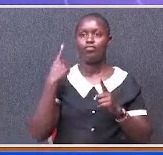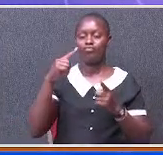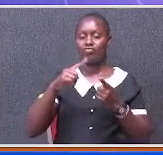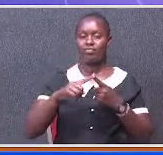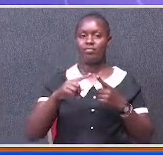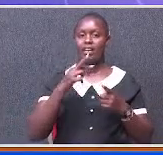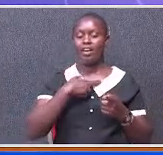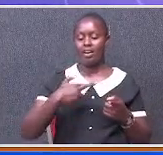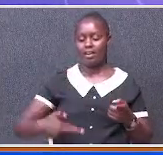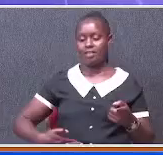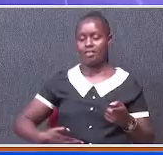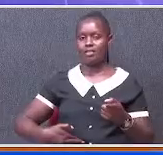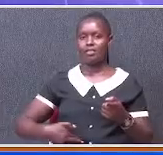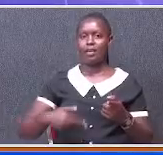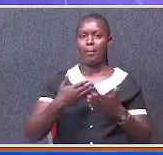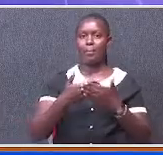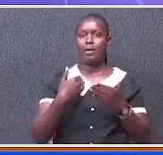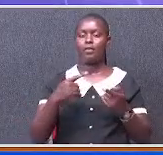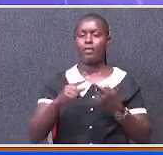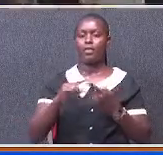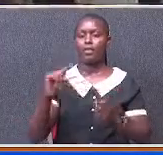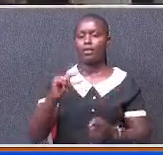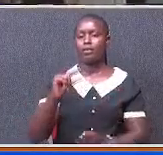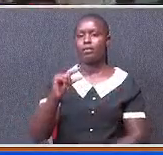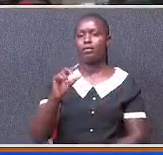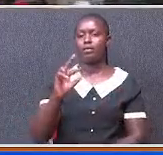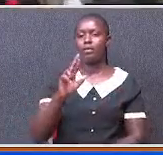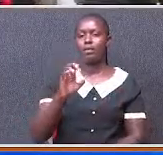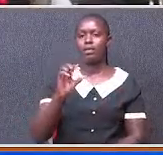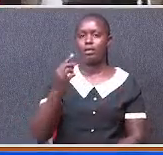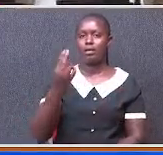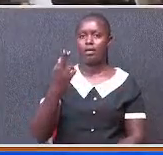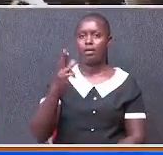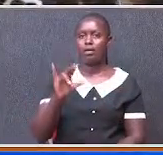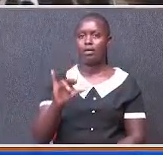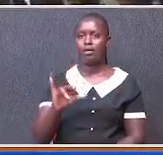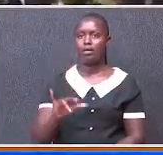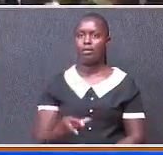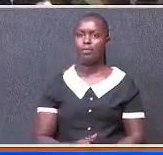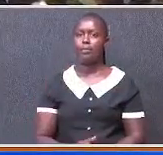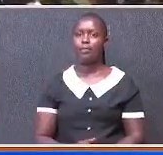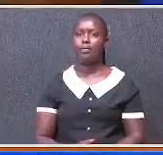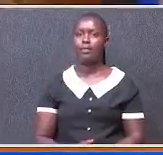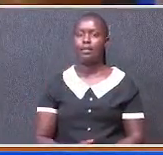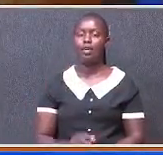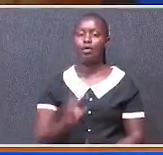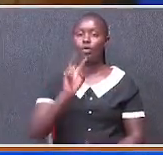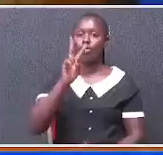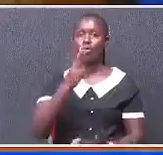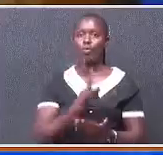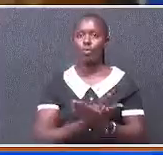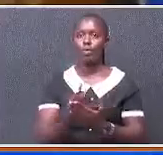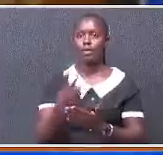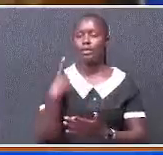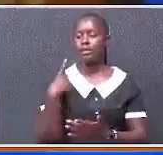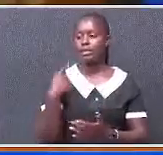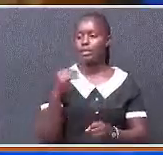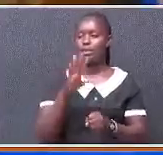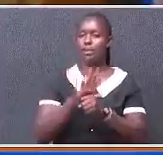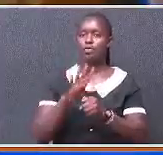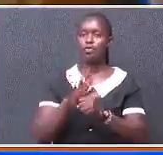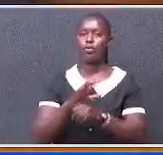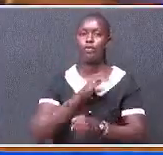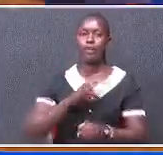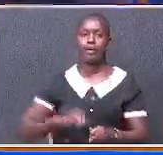which existed before the Gregorian one. Here's more. It has been 2 weeks since majority of